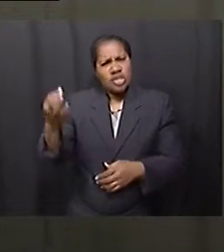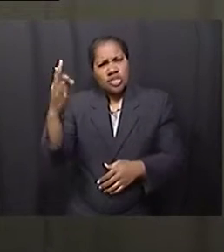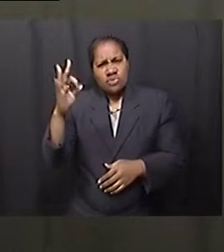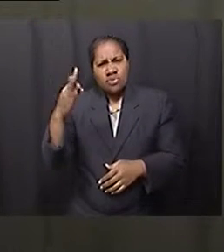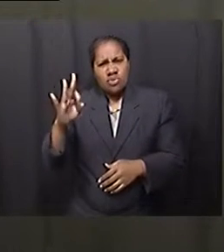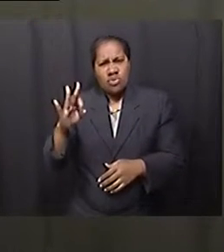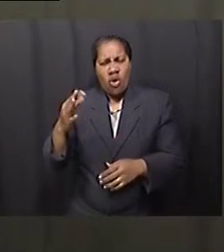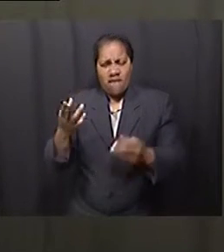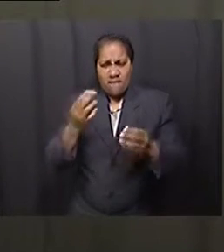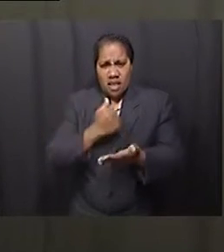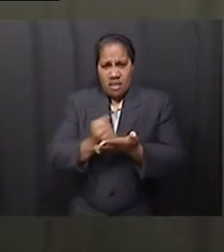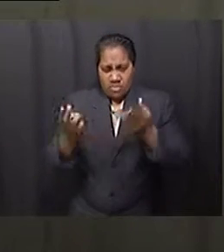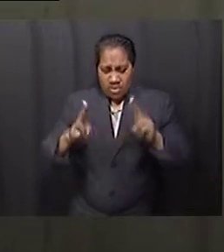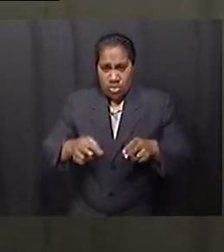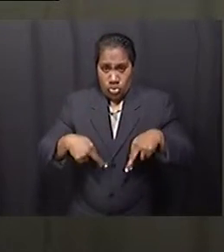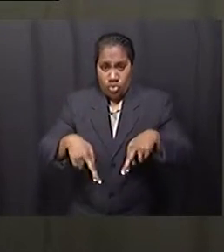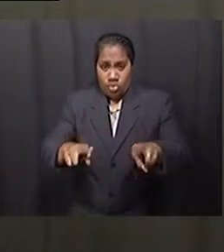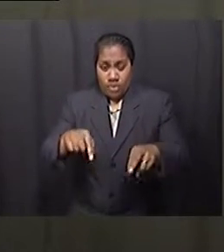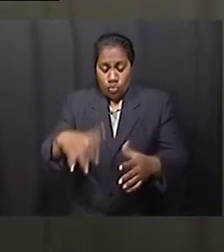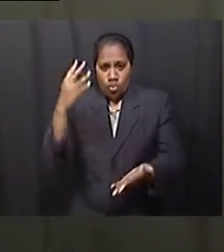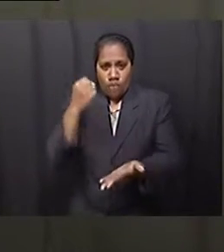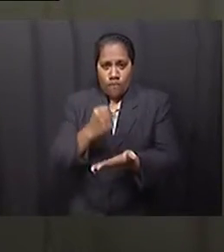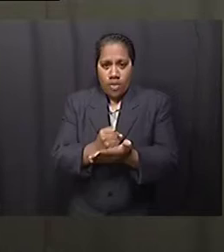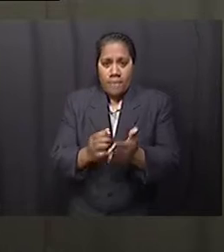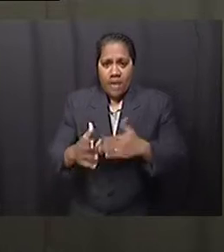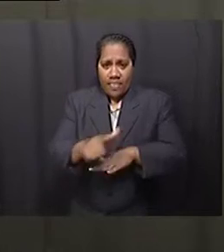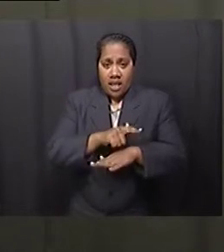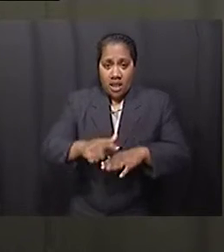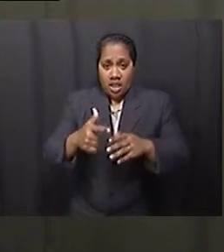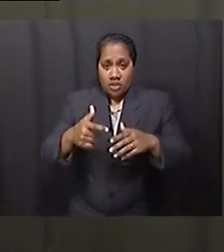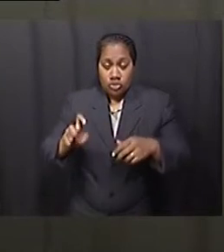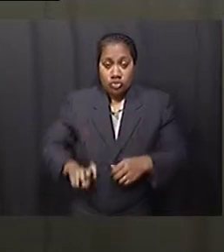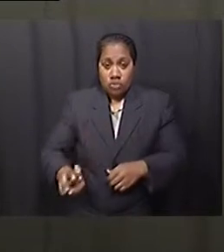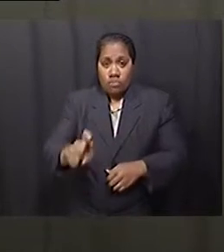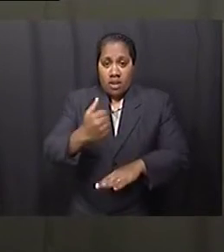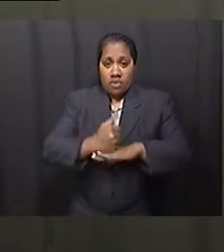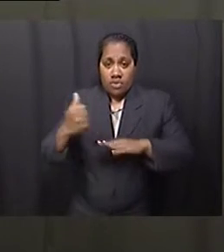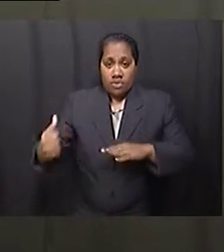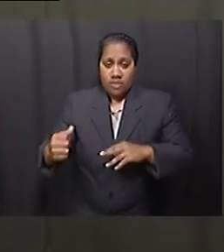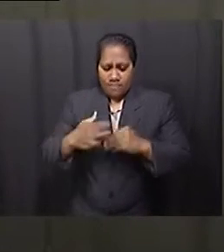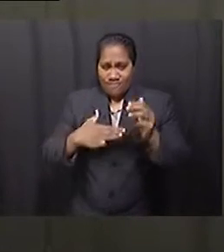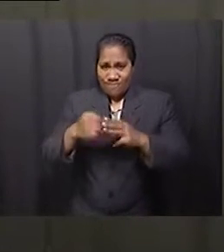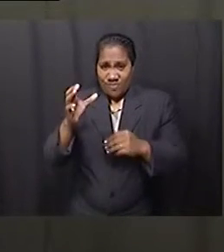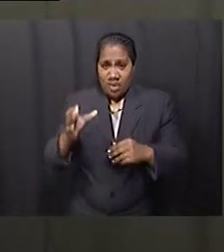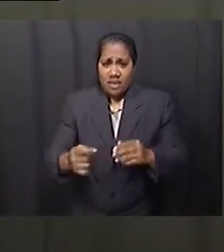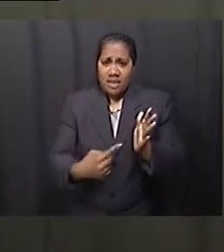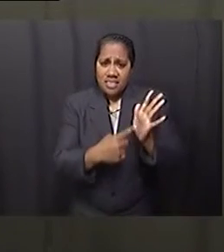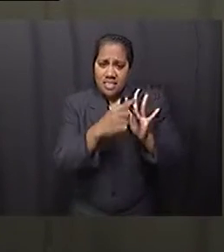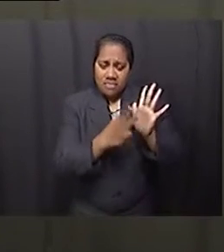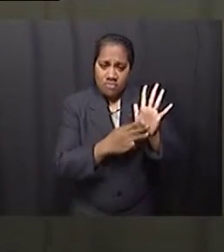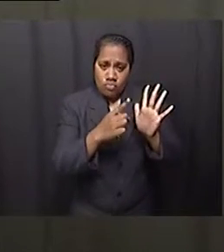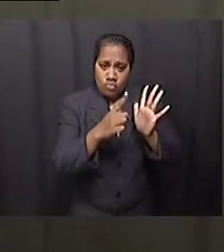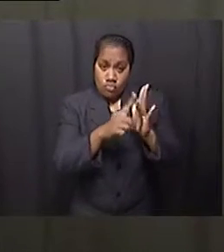a zero-tolerance fatality on our roads. This has been confirmed by the Land Transport Authority Road Safety